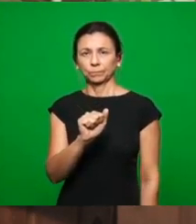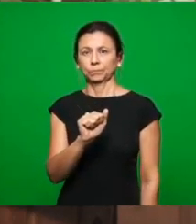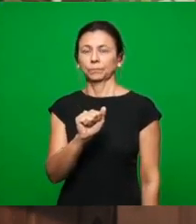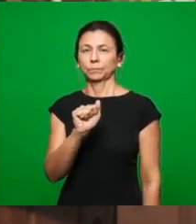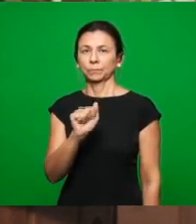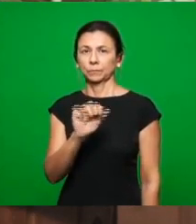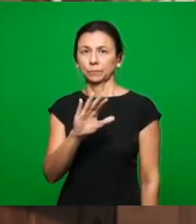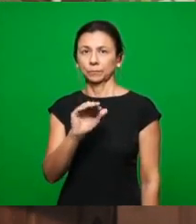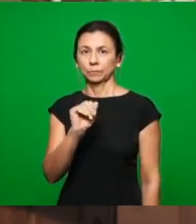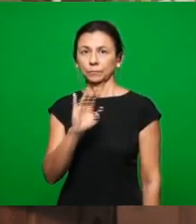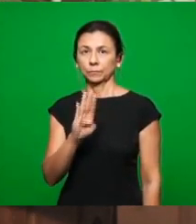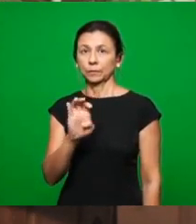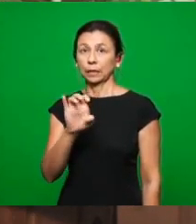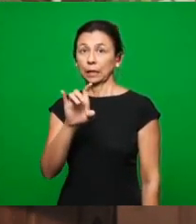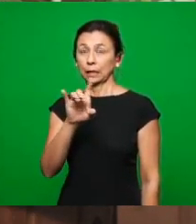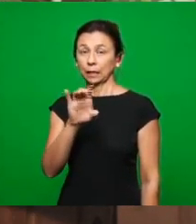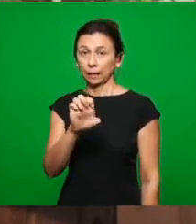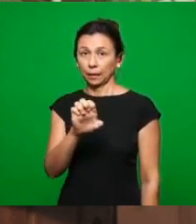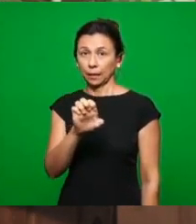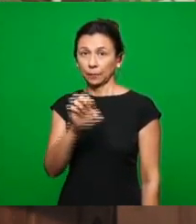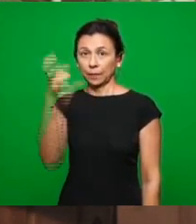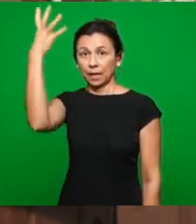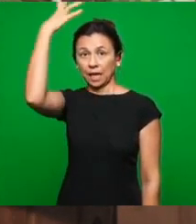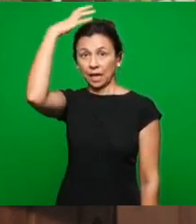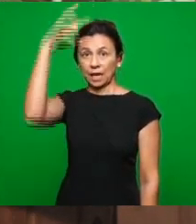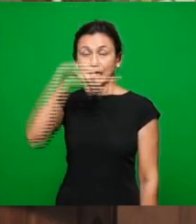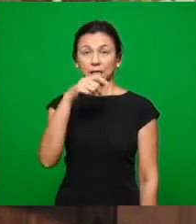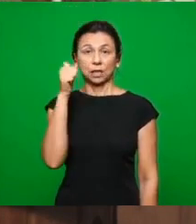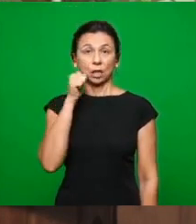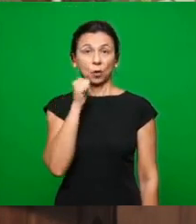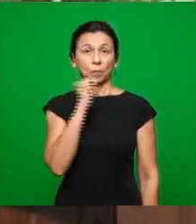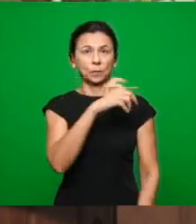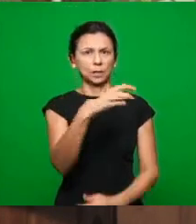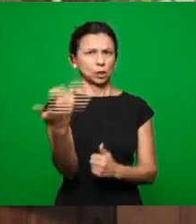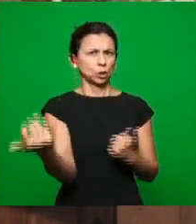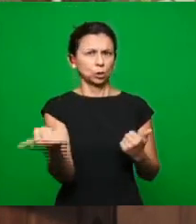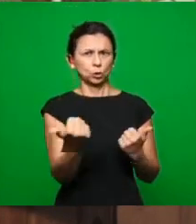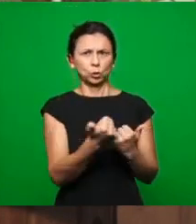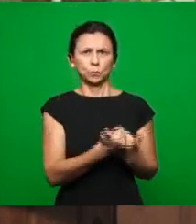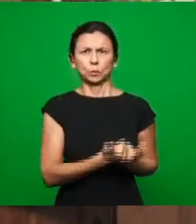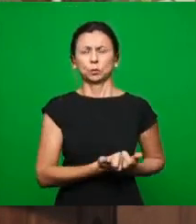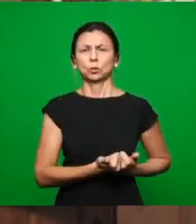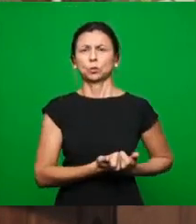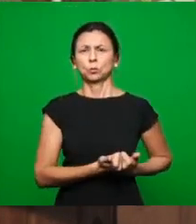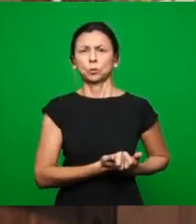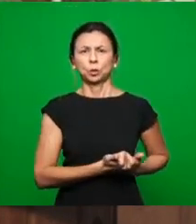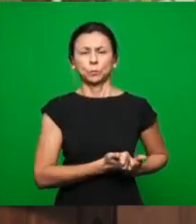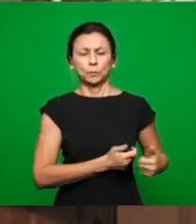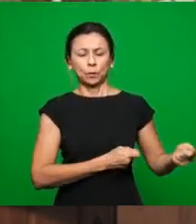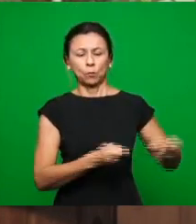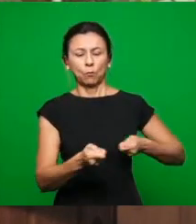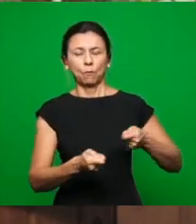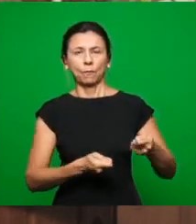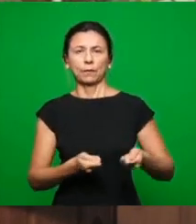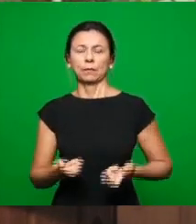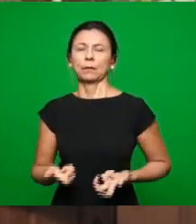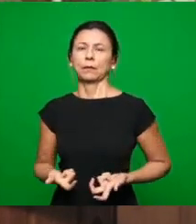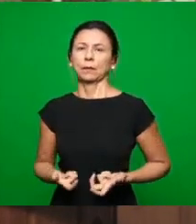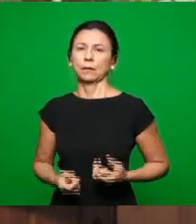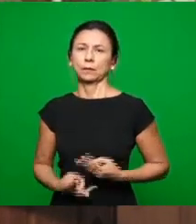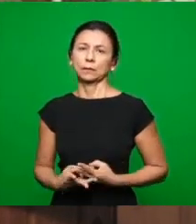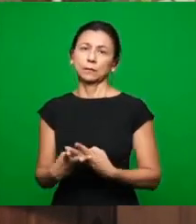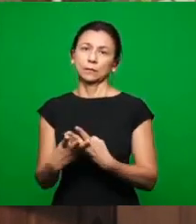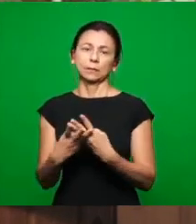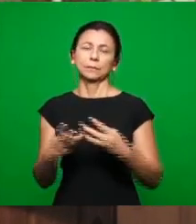Ahab. Ahab was a king. So Jezebel took the place of Ahab and determined